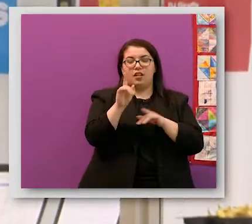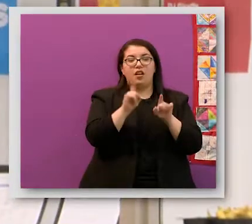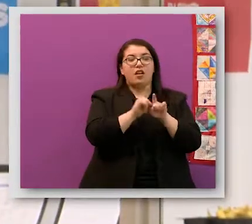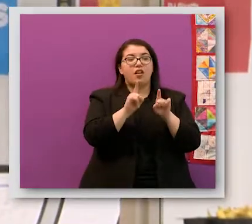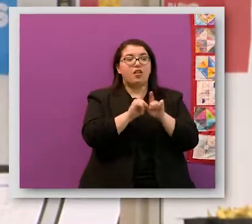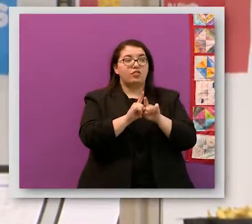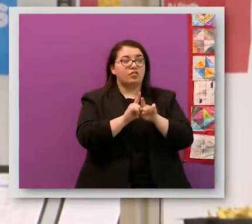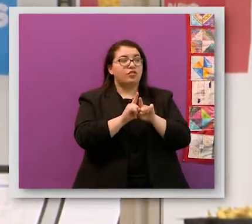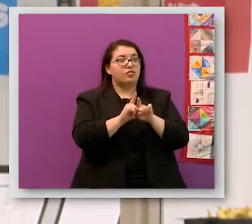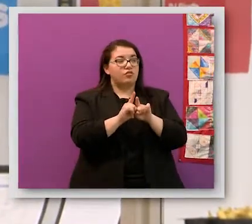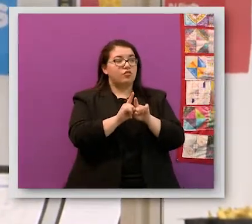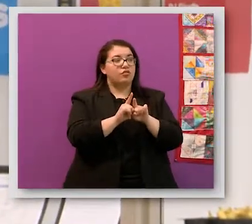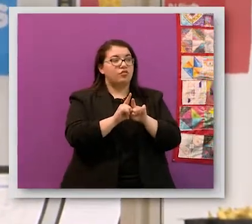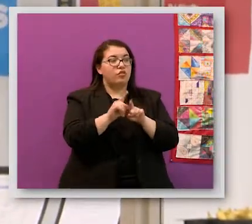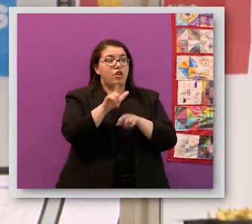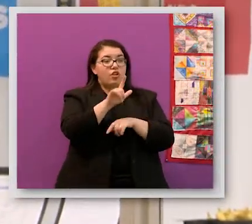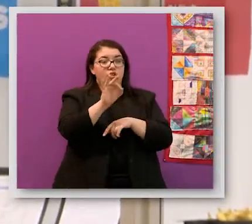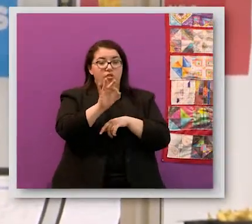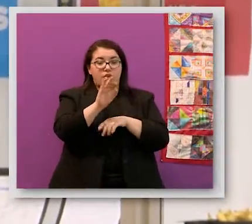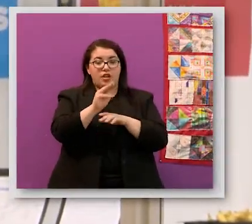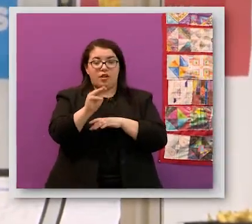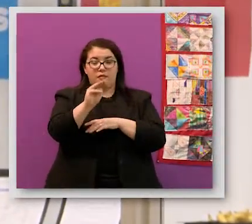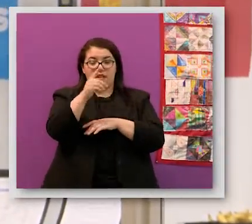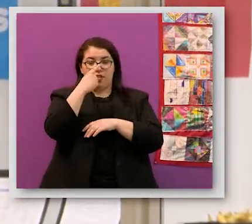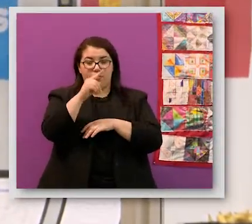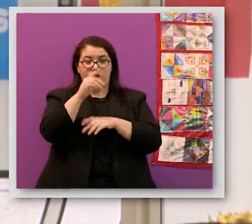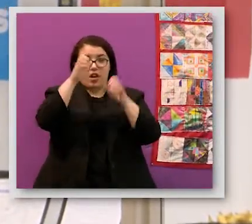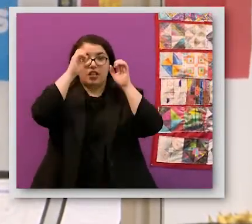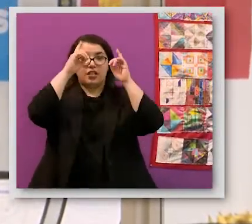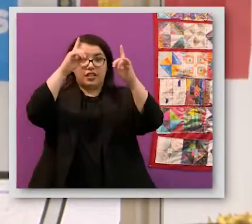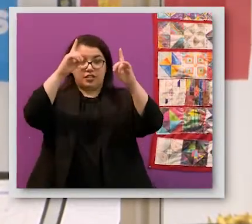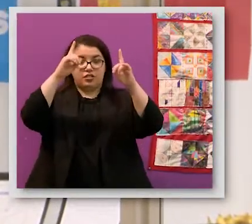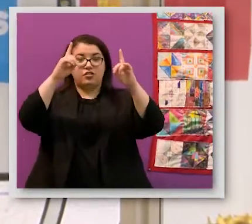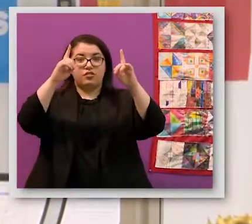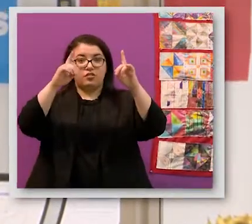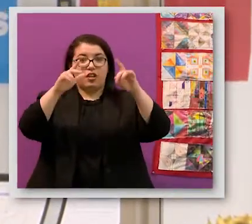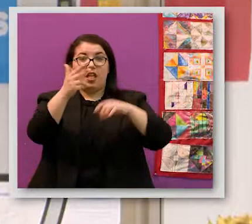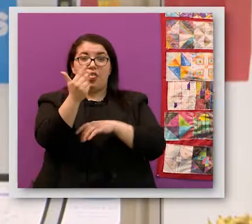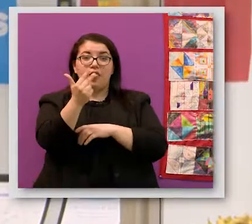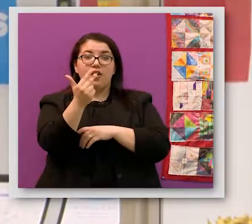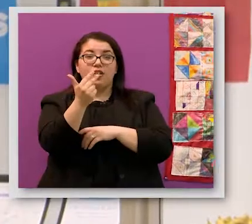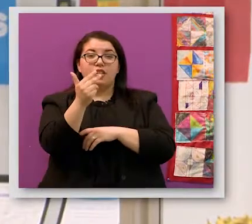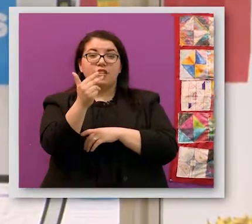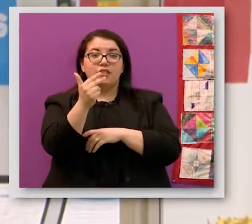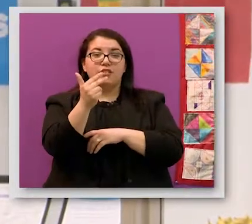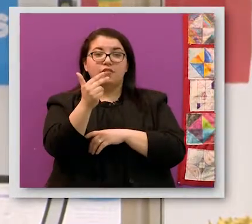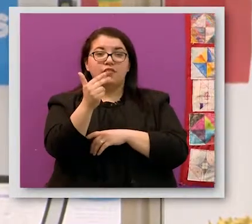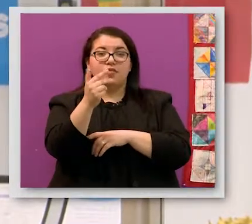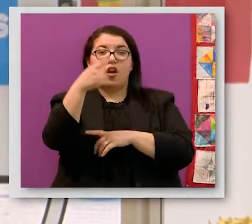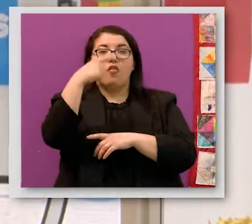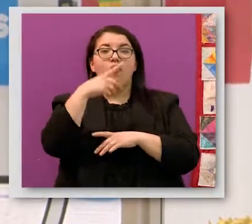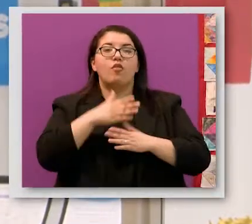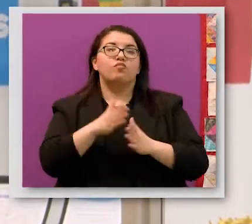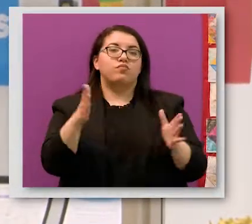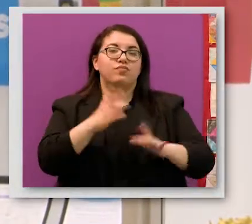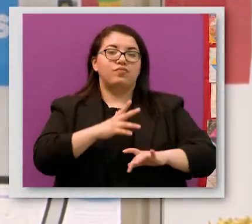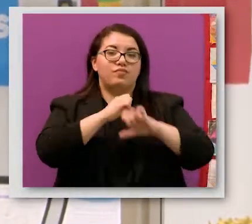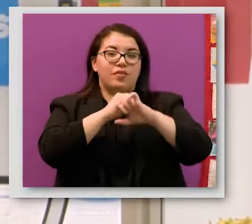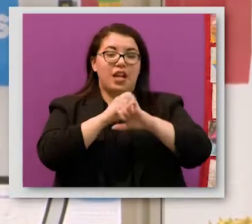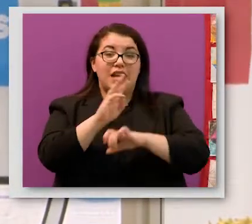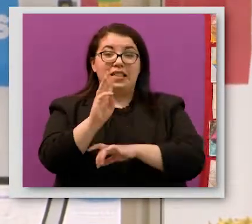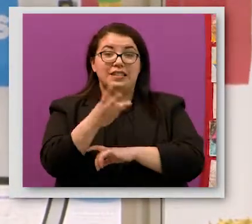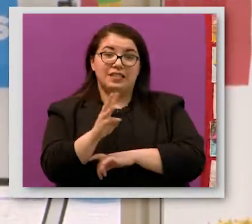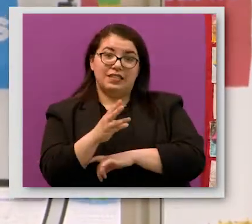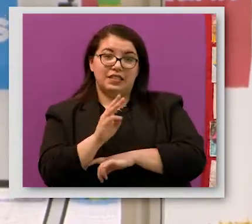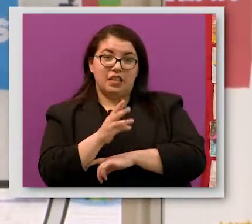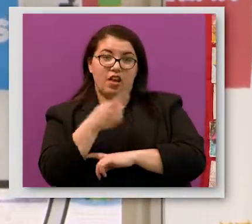had $29 for education, $13 for public safety, $6 for